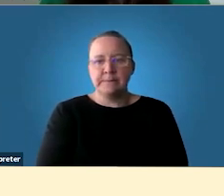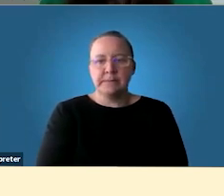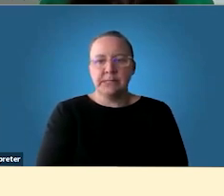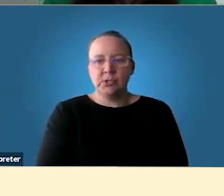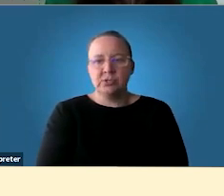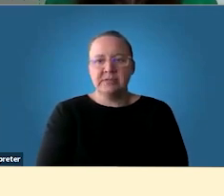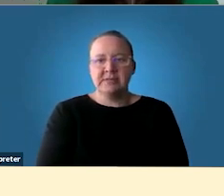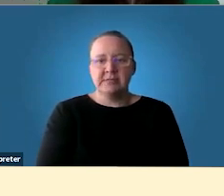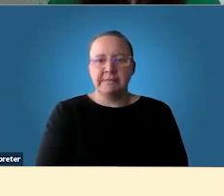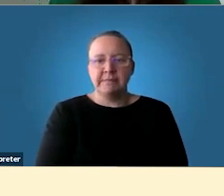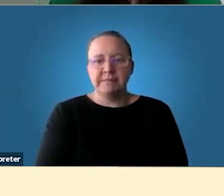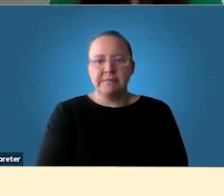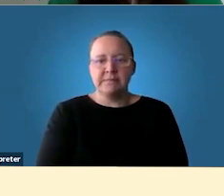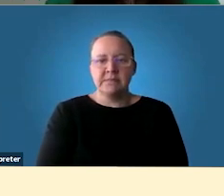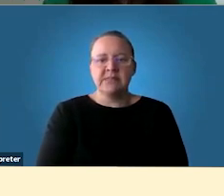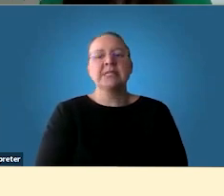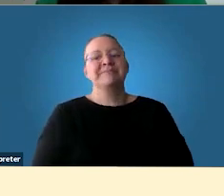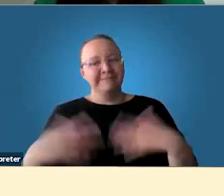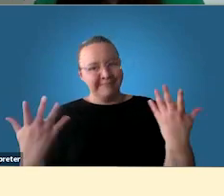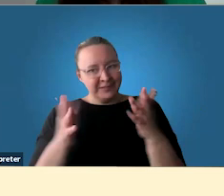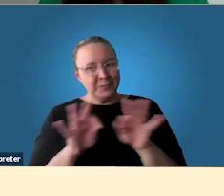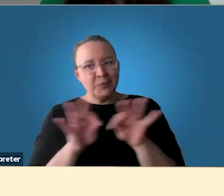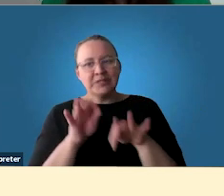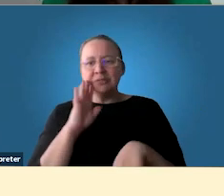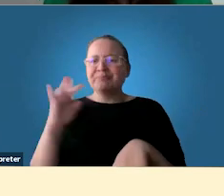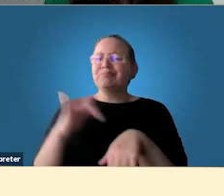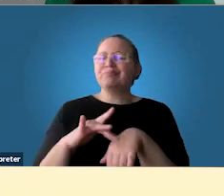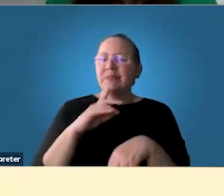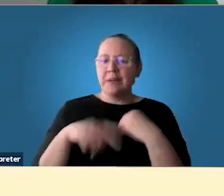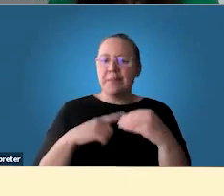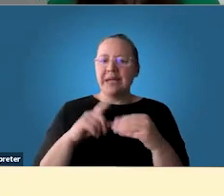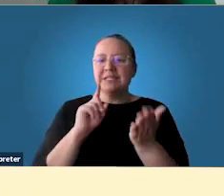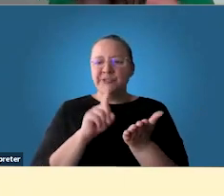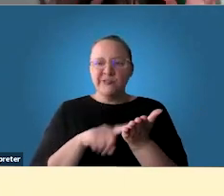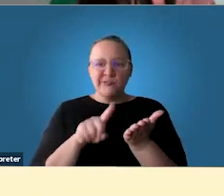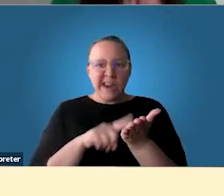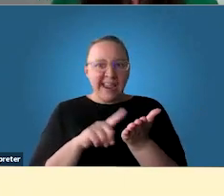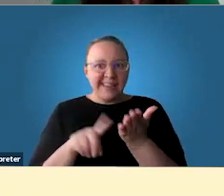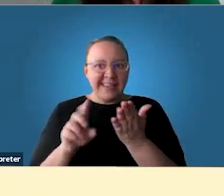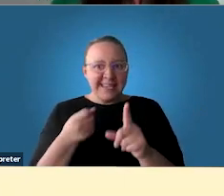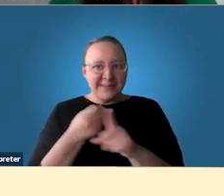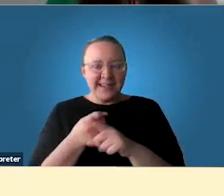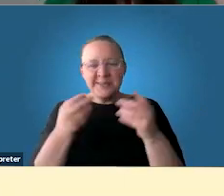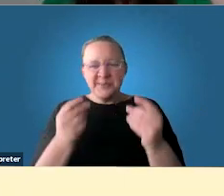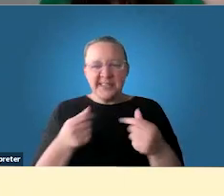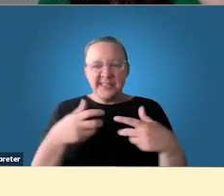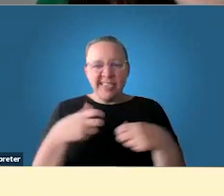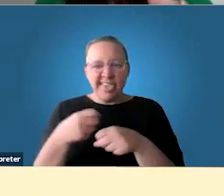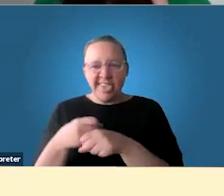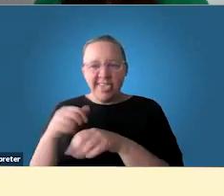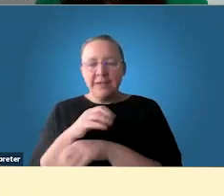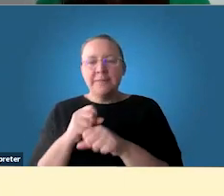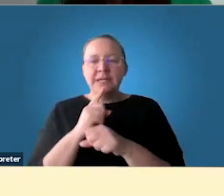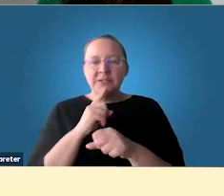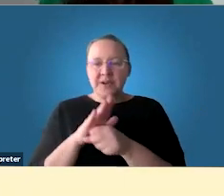All right. And we would be remiss if we did not talk a little bit about tracking impact. So we'll like quickly go through this, but we want to make sure we